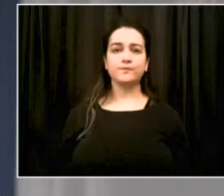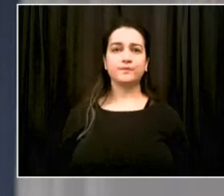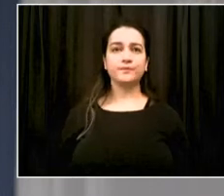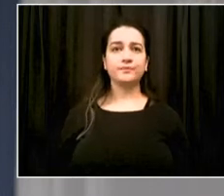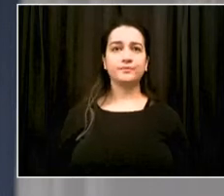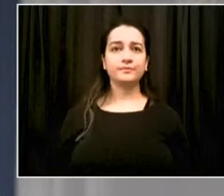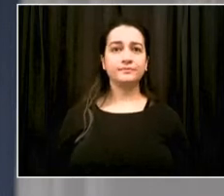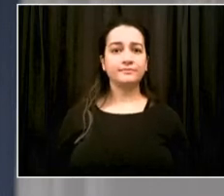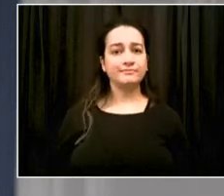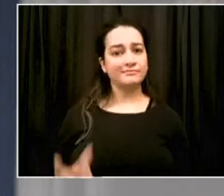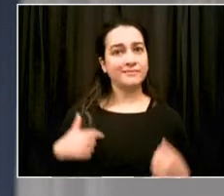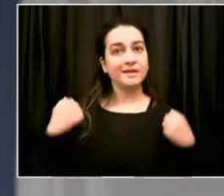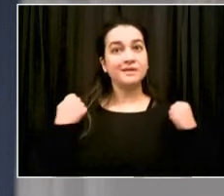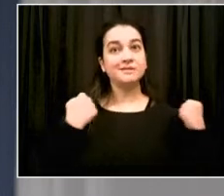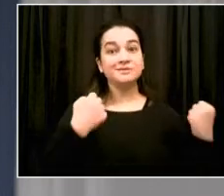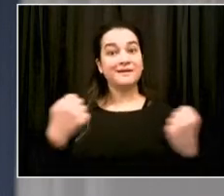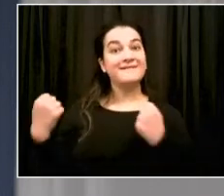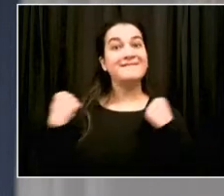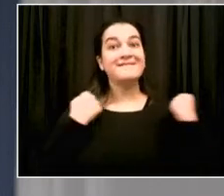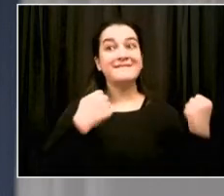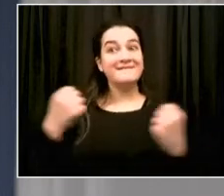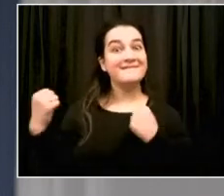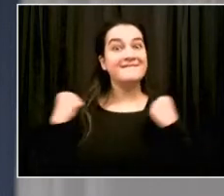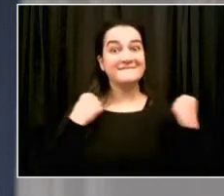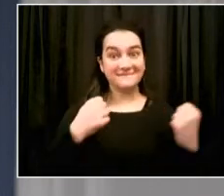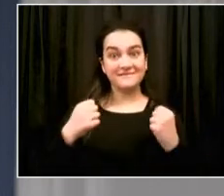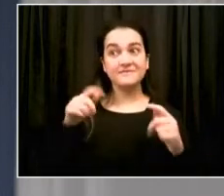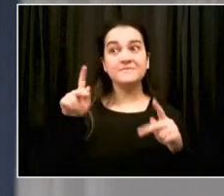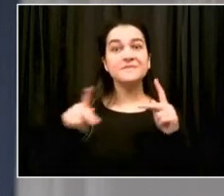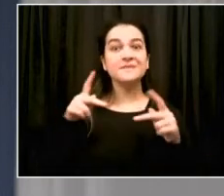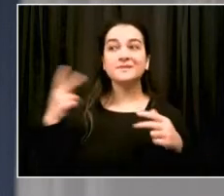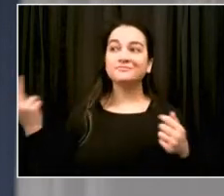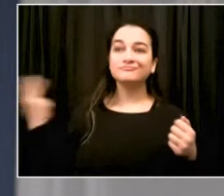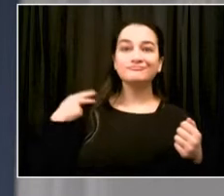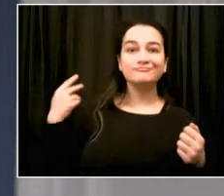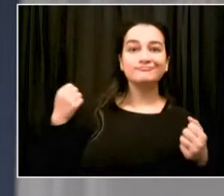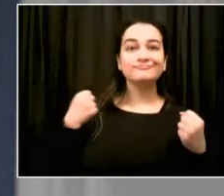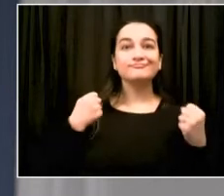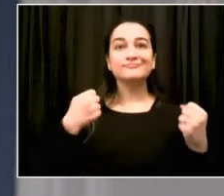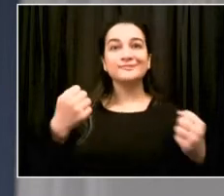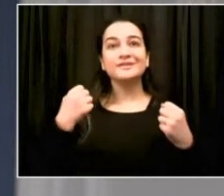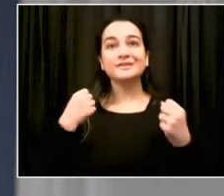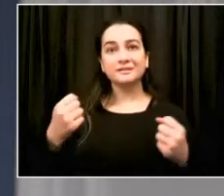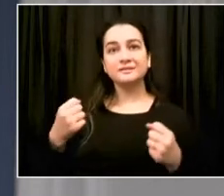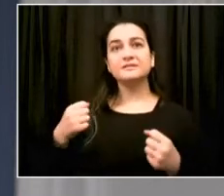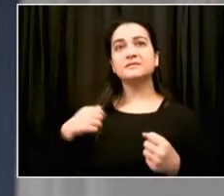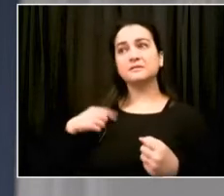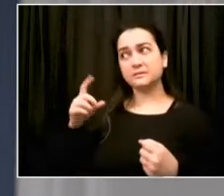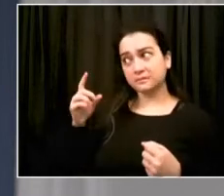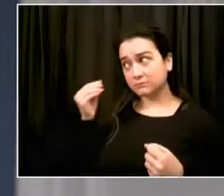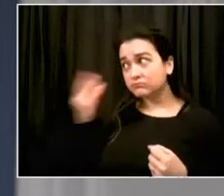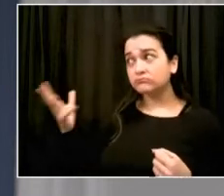And I'm so happy to be here today and see that the work is continuing through the pandemic,